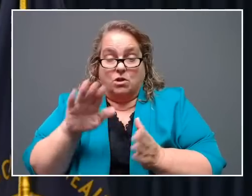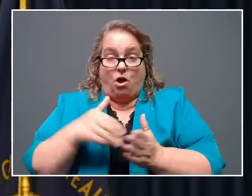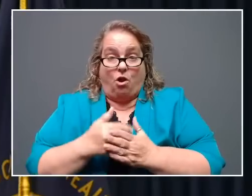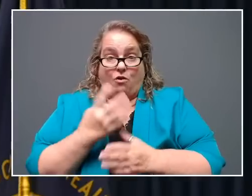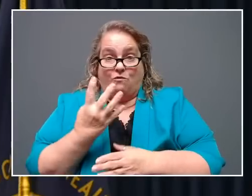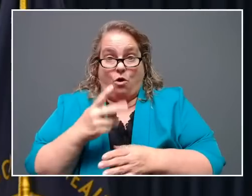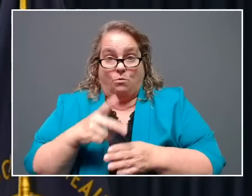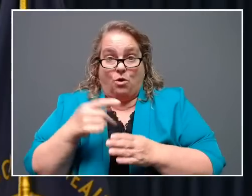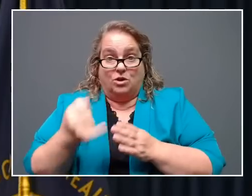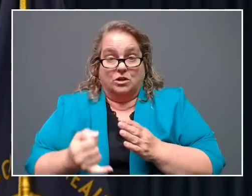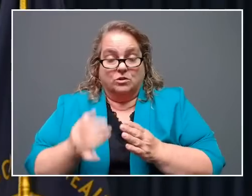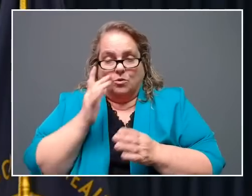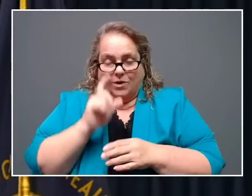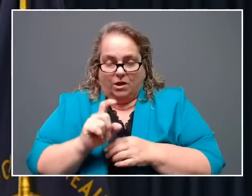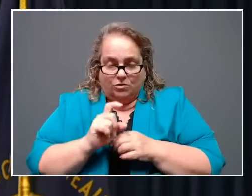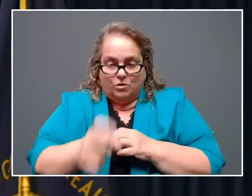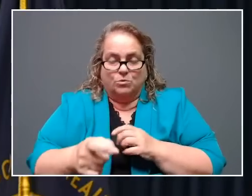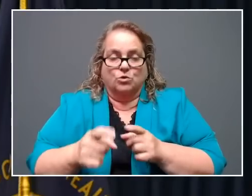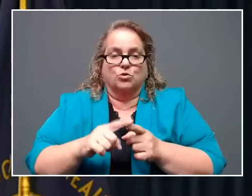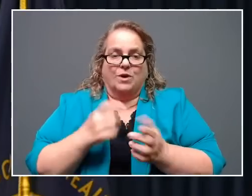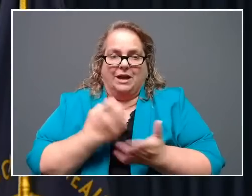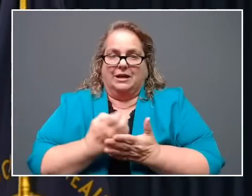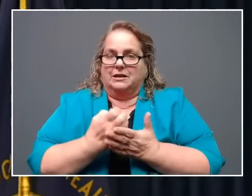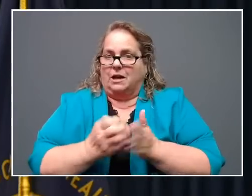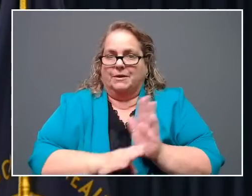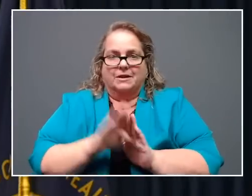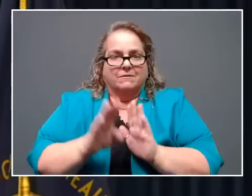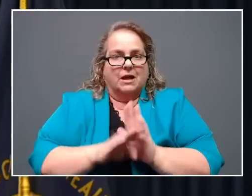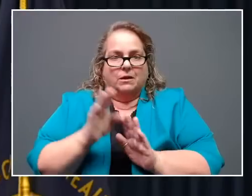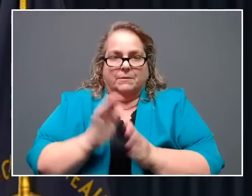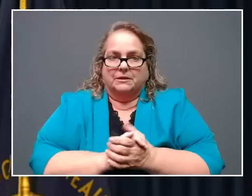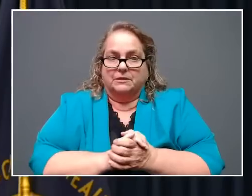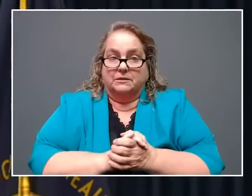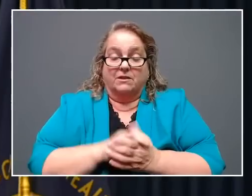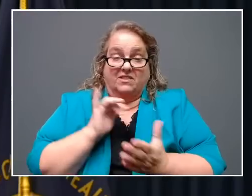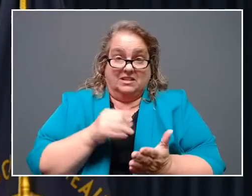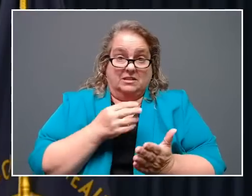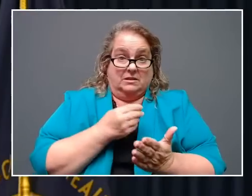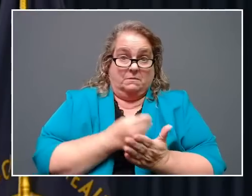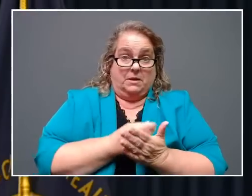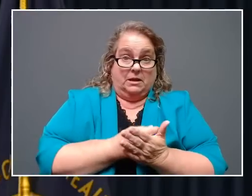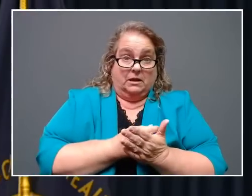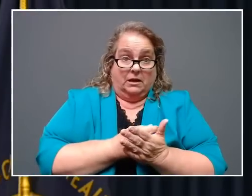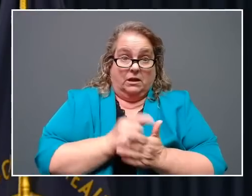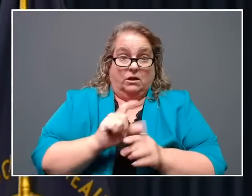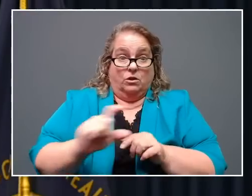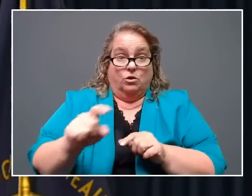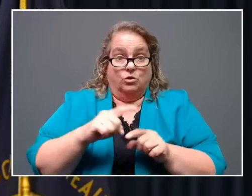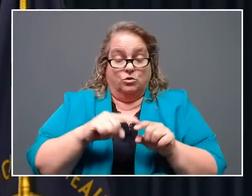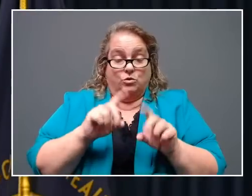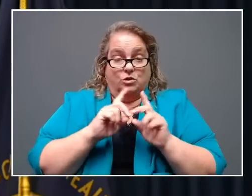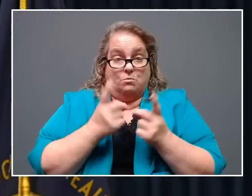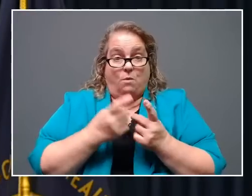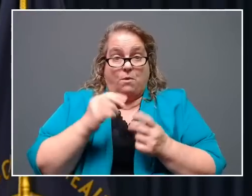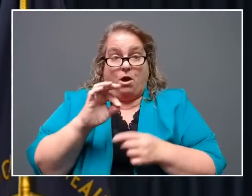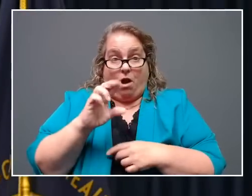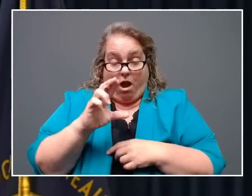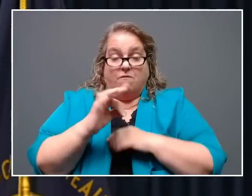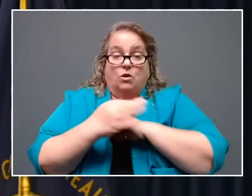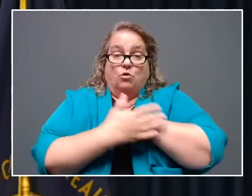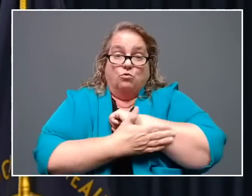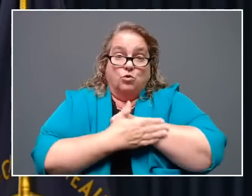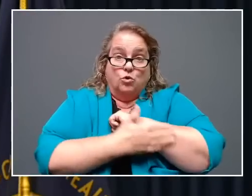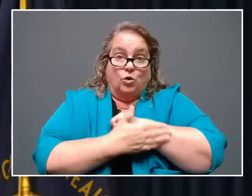will contribute to economic development. These are discretionary funding through the Department of Rural and Municipal Aid within our transportation